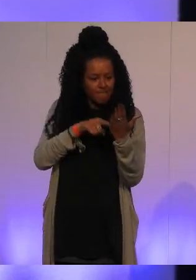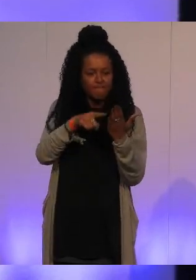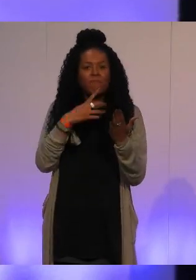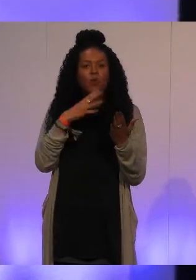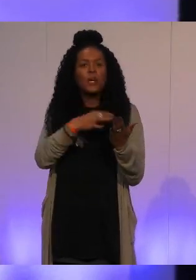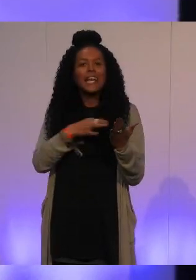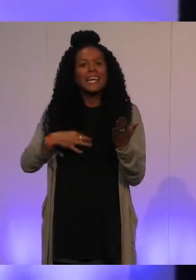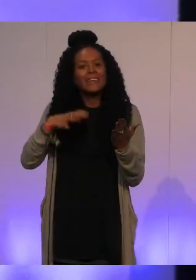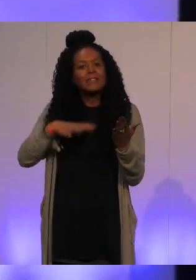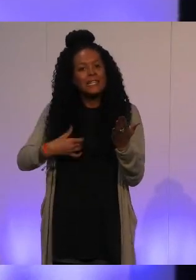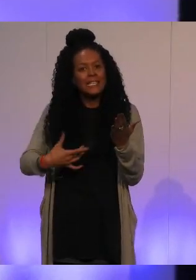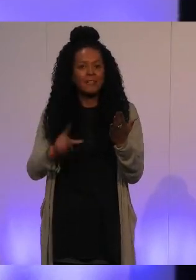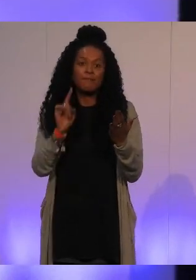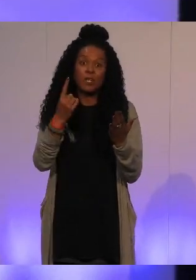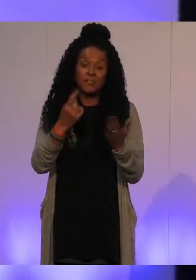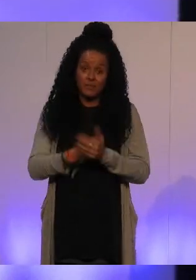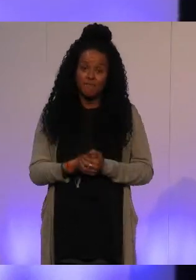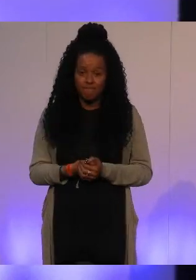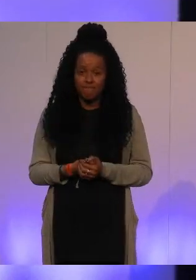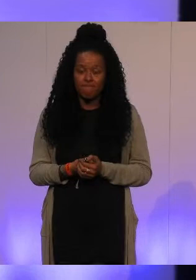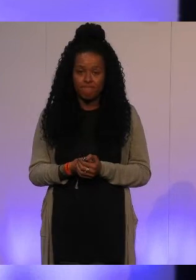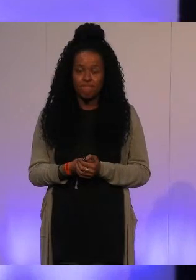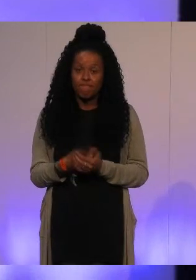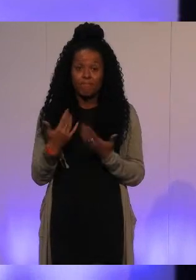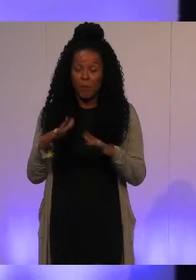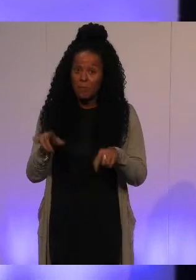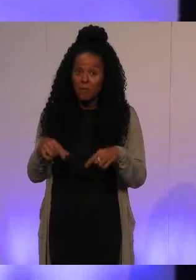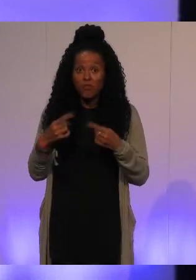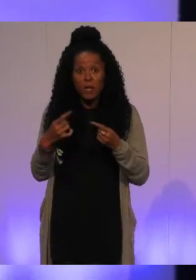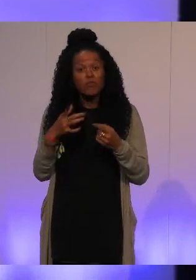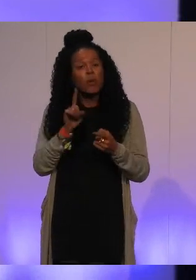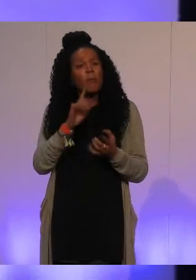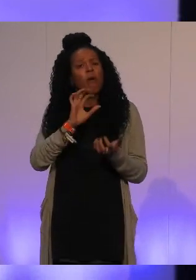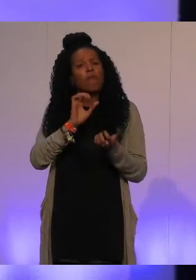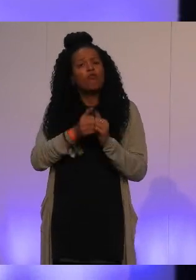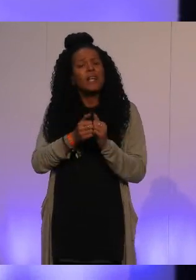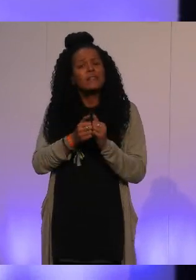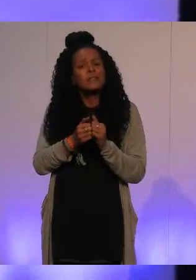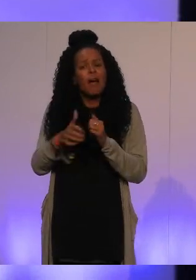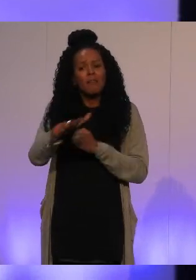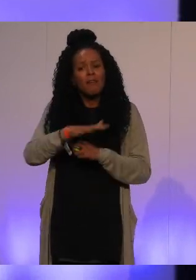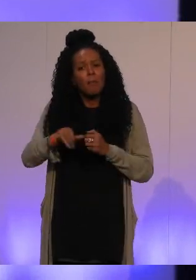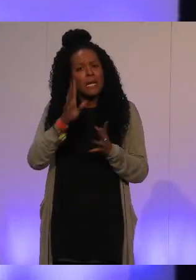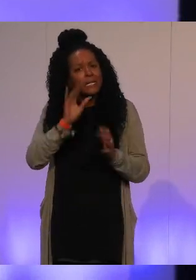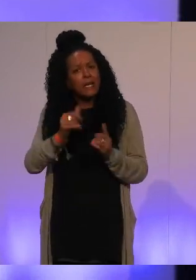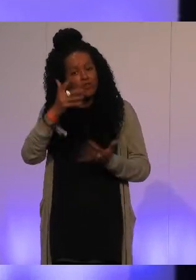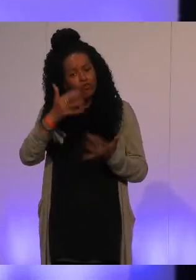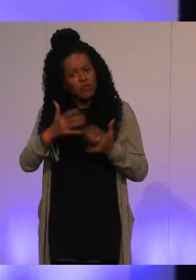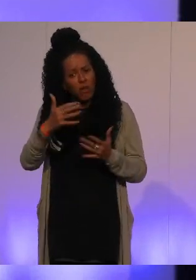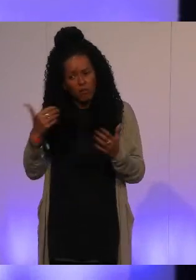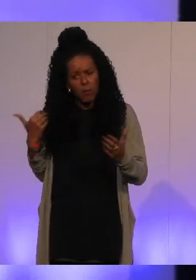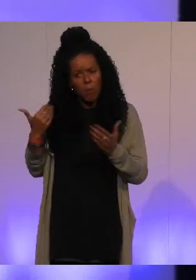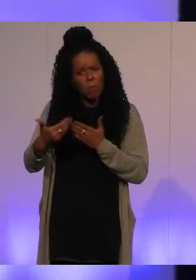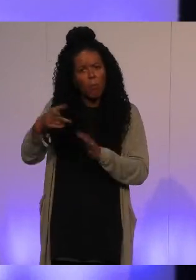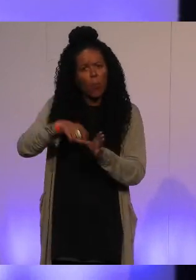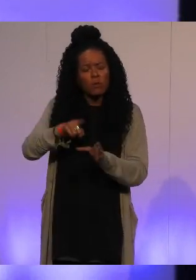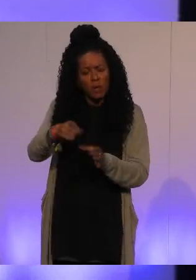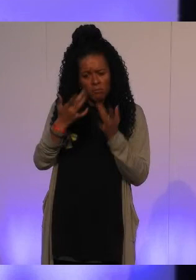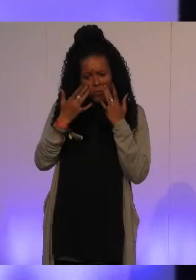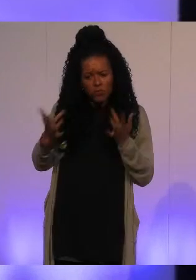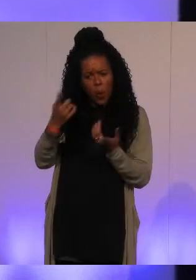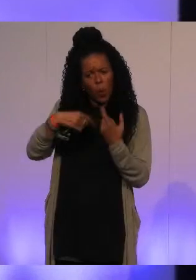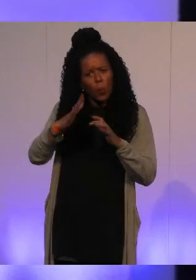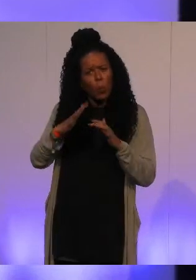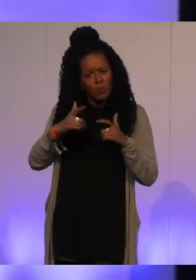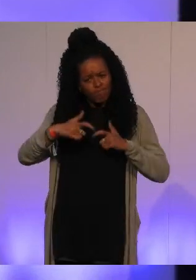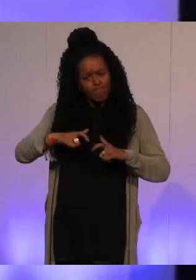need. Despite the challenges, our friends and family test results throughout the year continue to show that we are maintaining